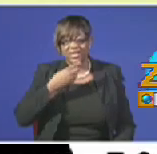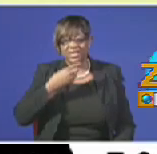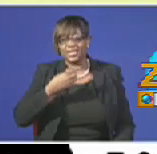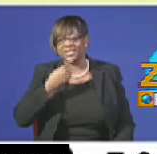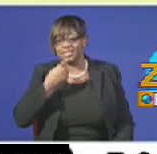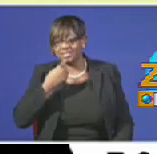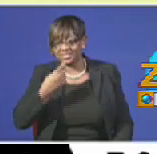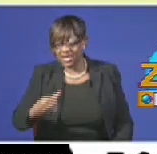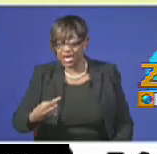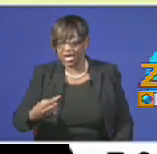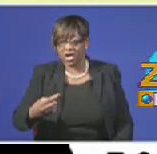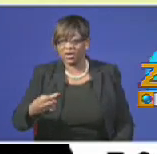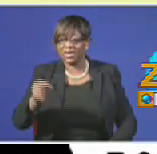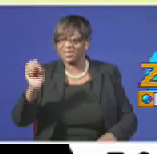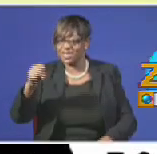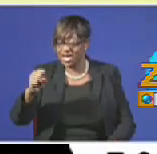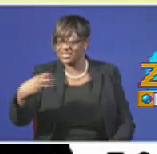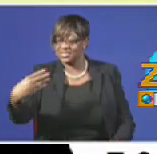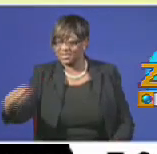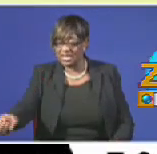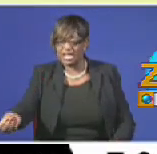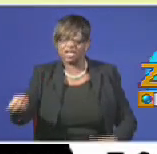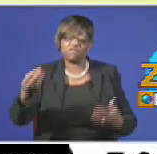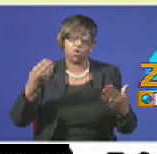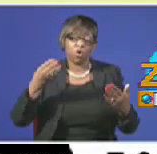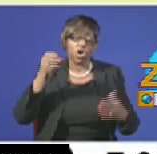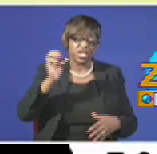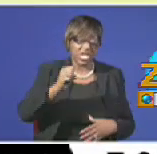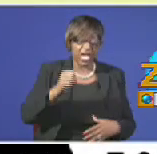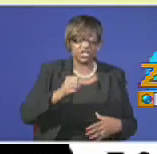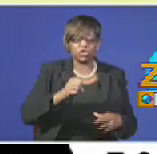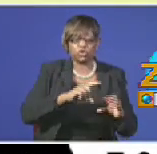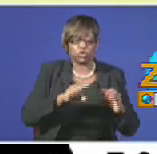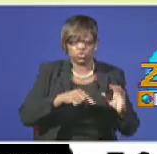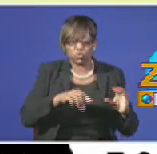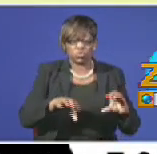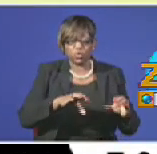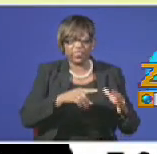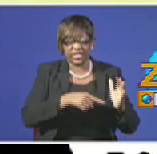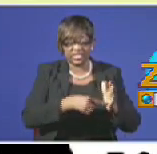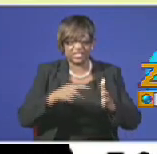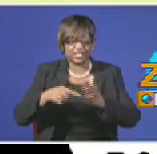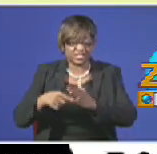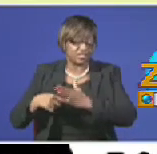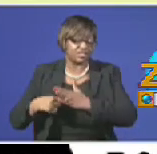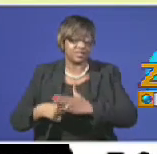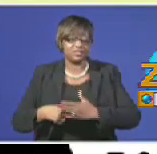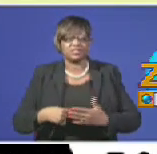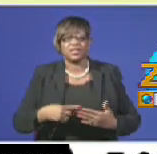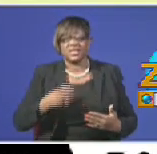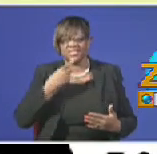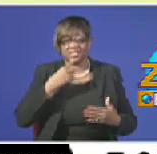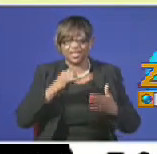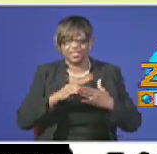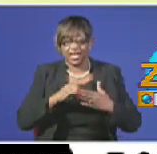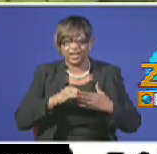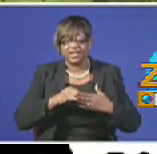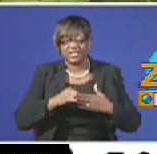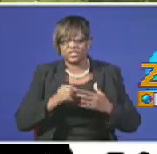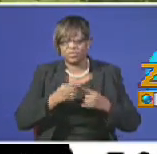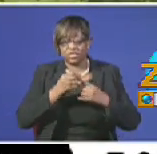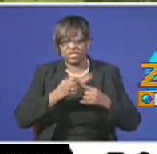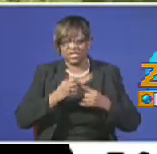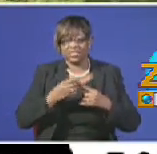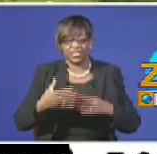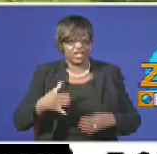or support advocacy for endangered species or threatened species that are outside of our national park.